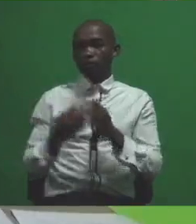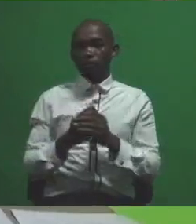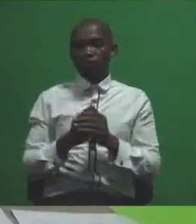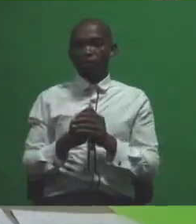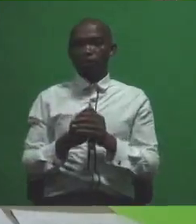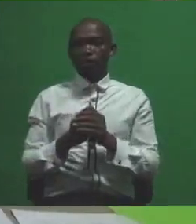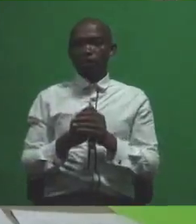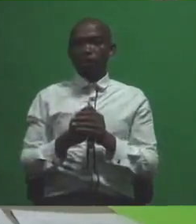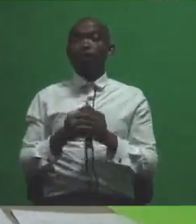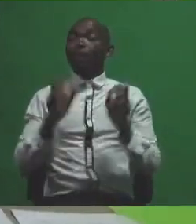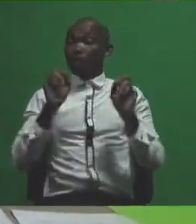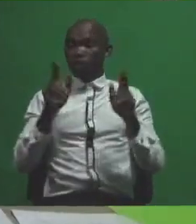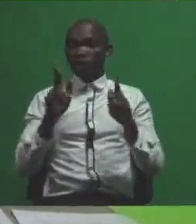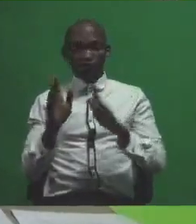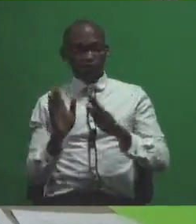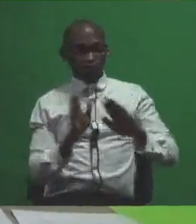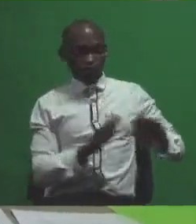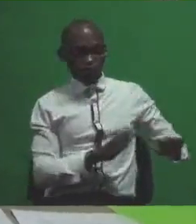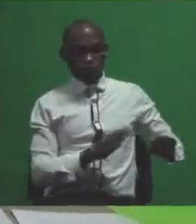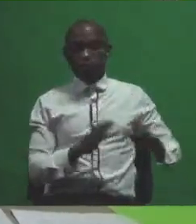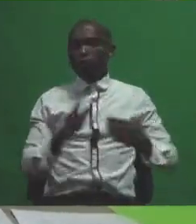How about this one?